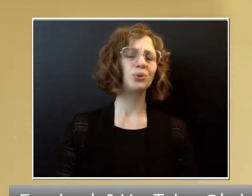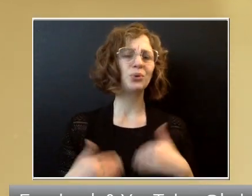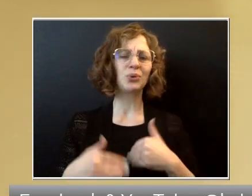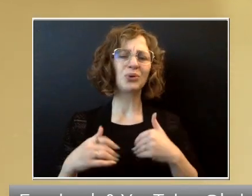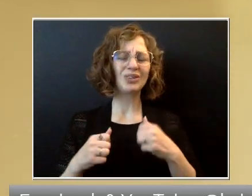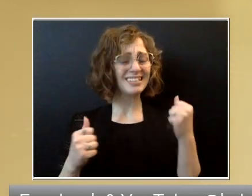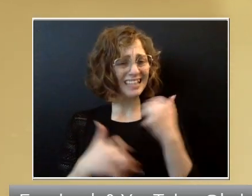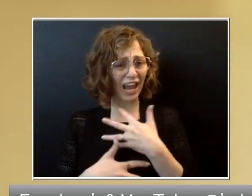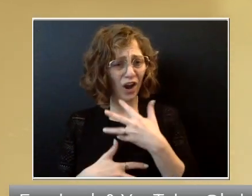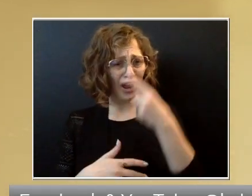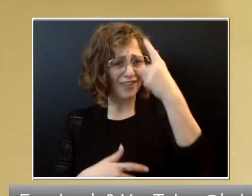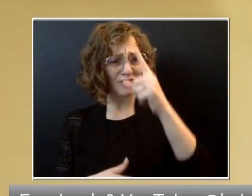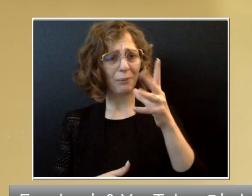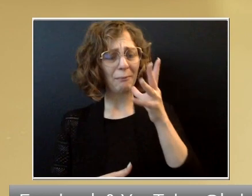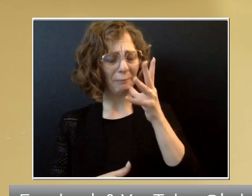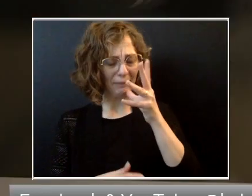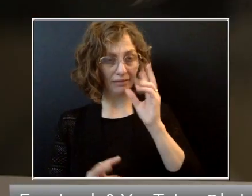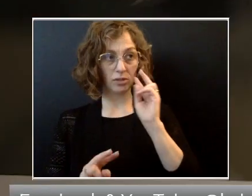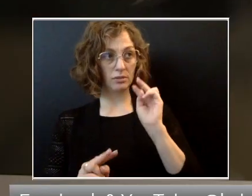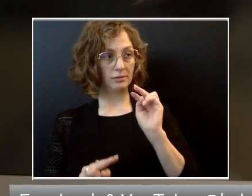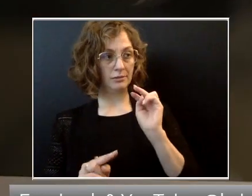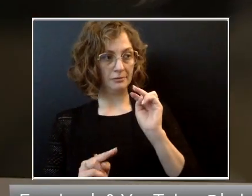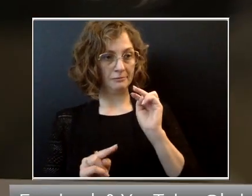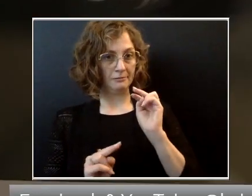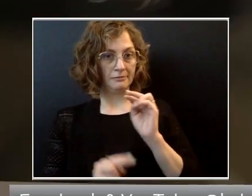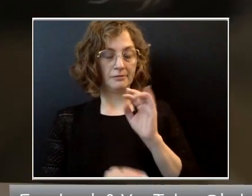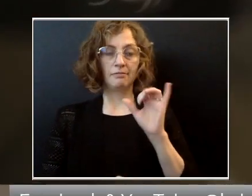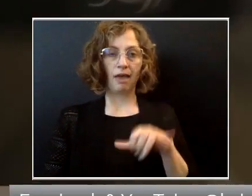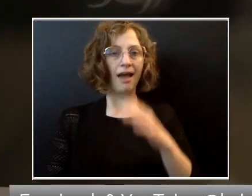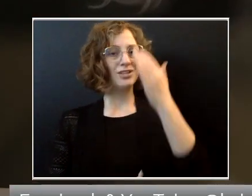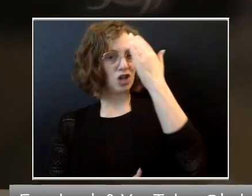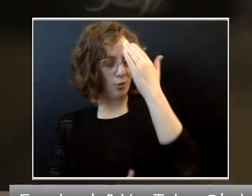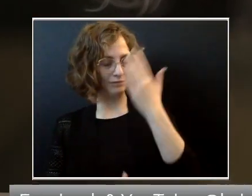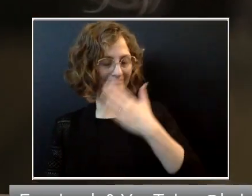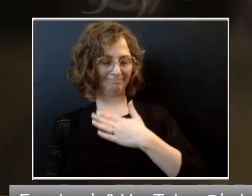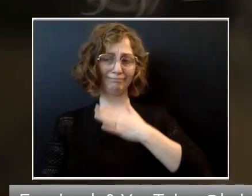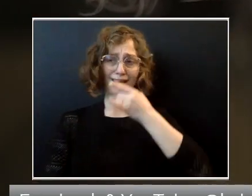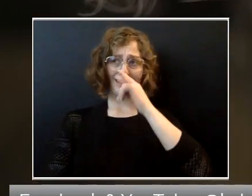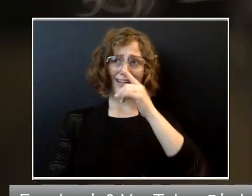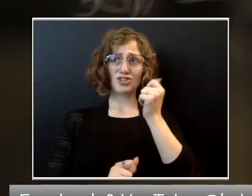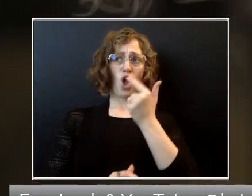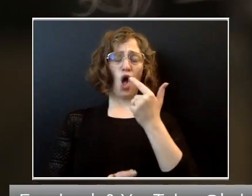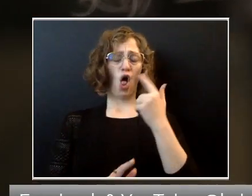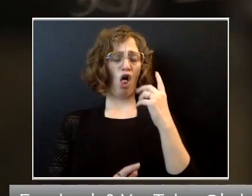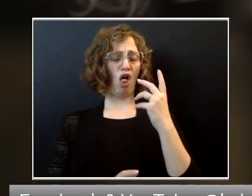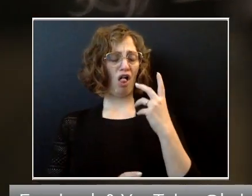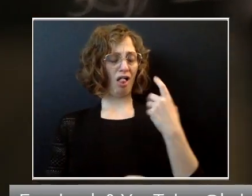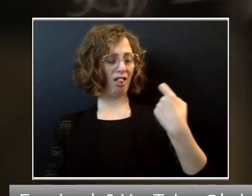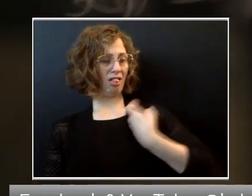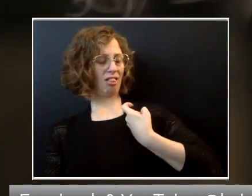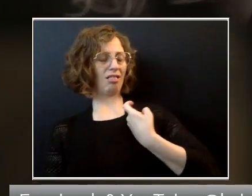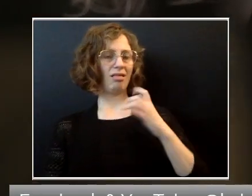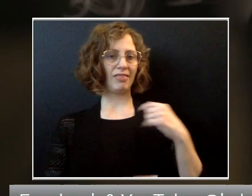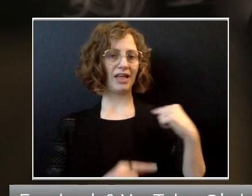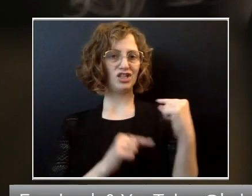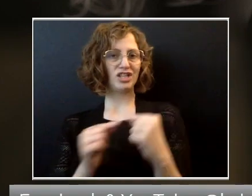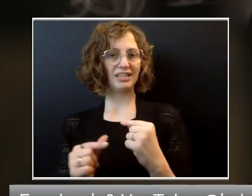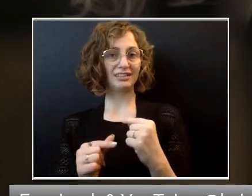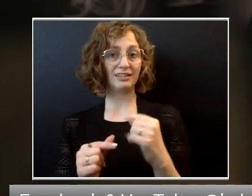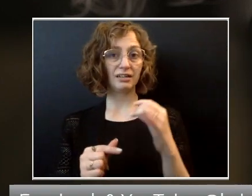that and knowing that they have the gene. Just because you have the gene, does that necessarily mean it's going to develop into the condition, Dr. Barenbaum?